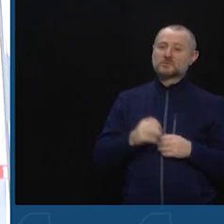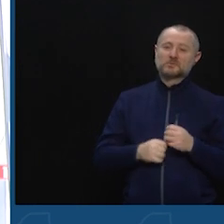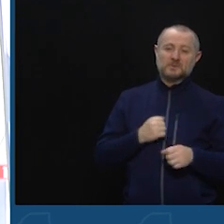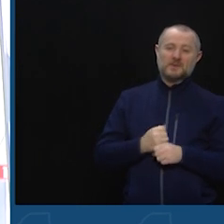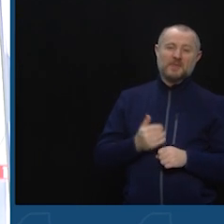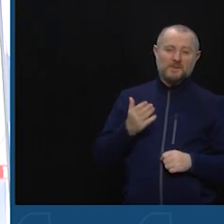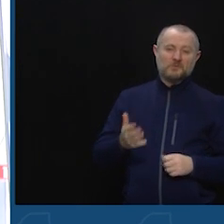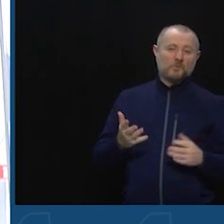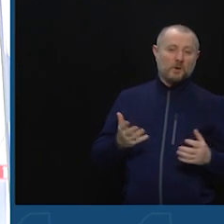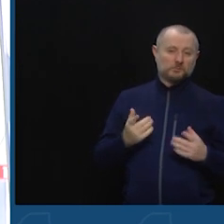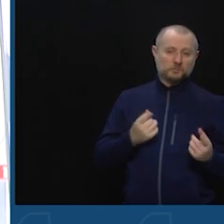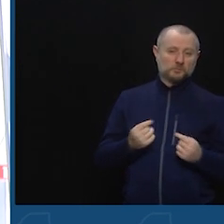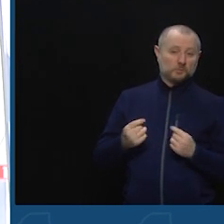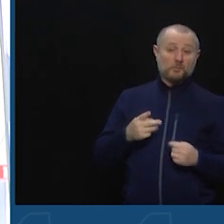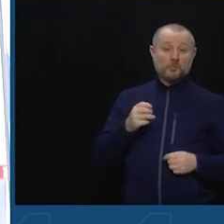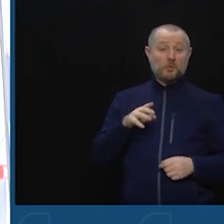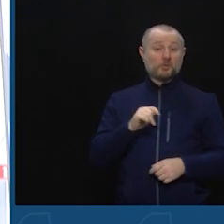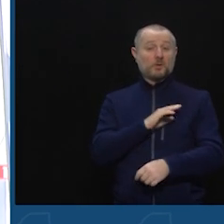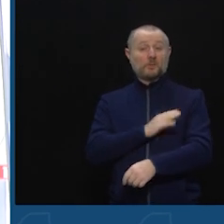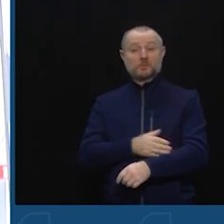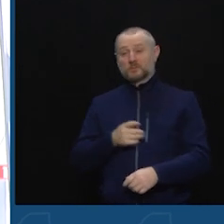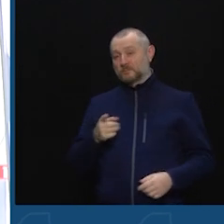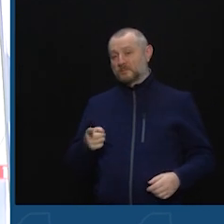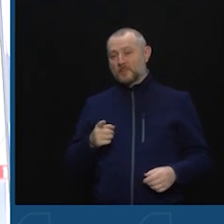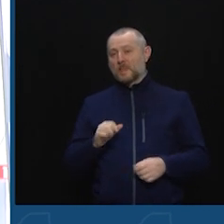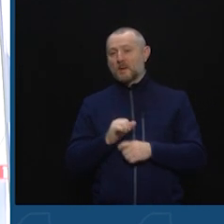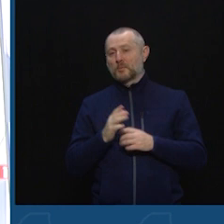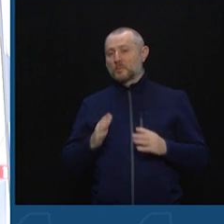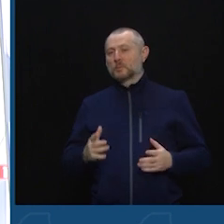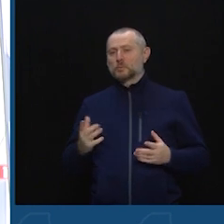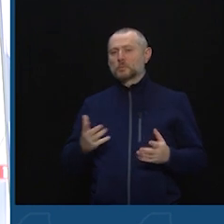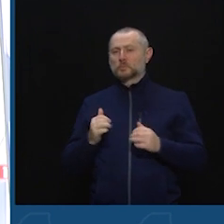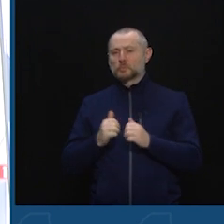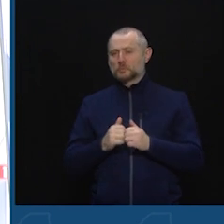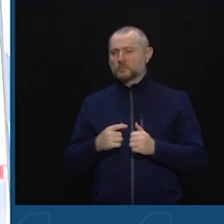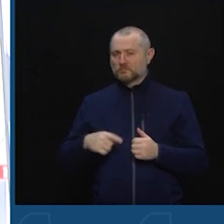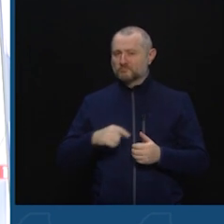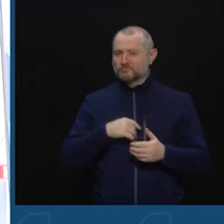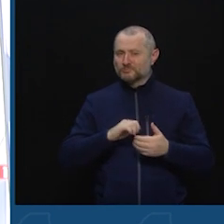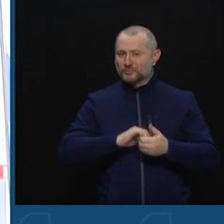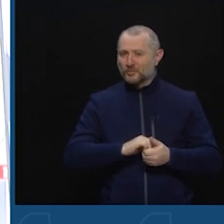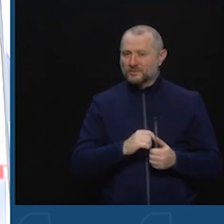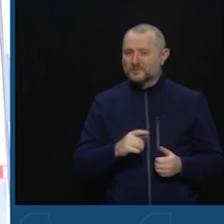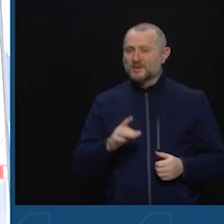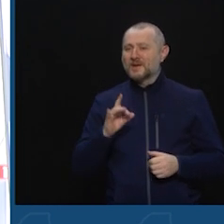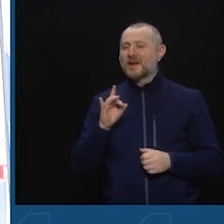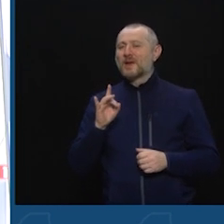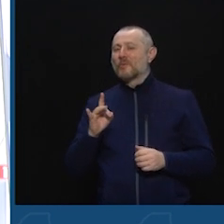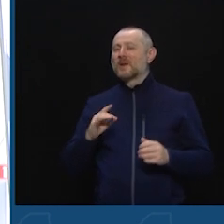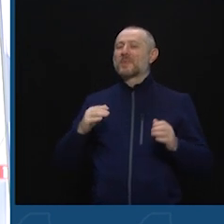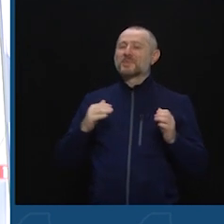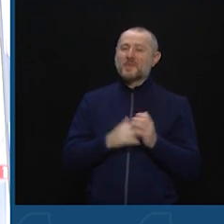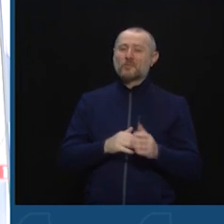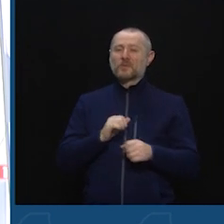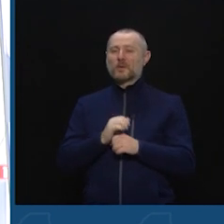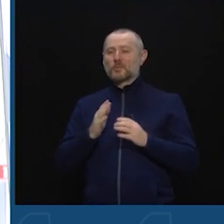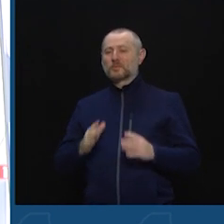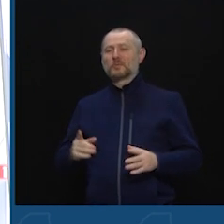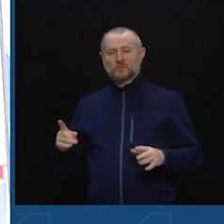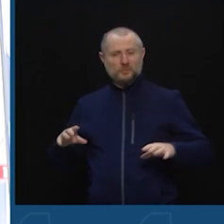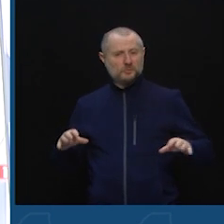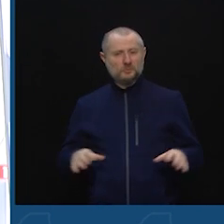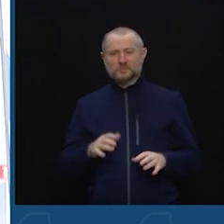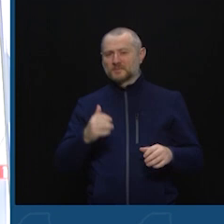what the Port Authority employees do with their partners. Thank you very much, with our partners. The 8,000 employees, they do this every single